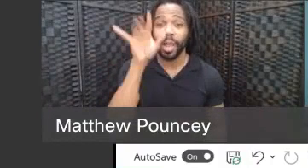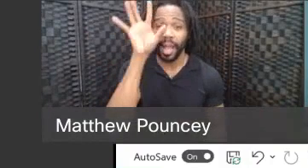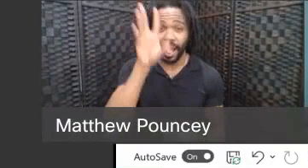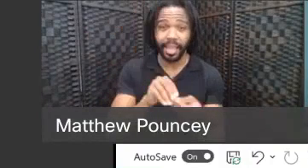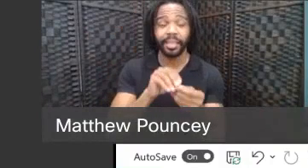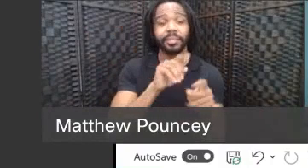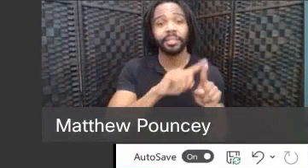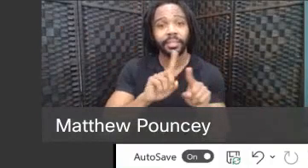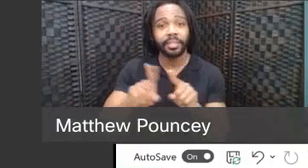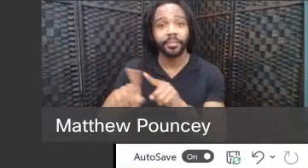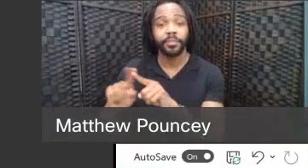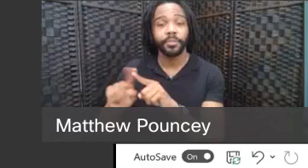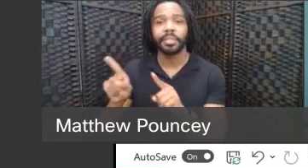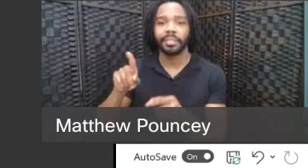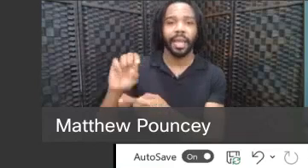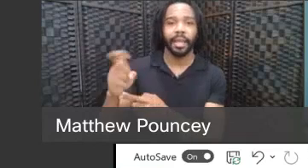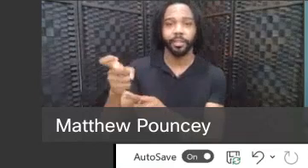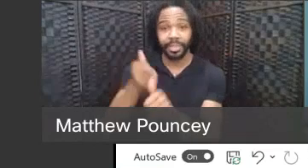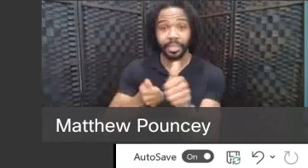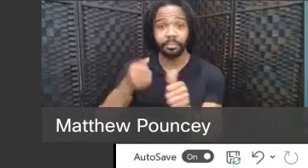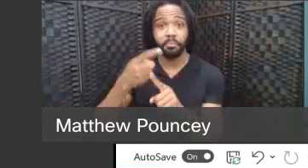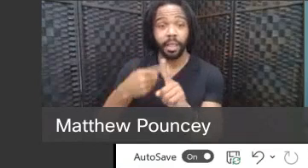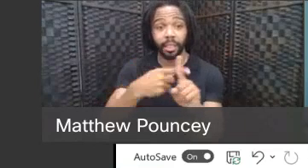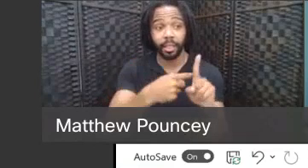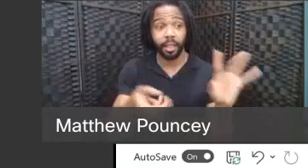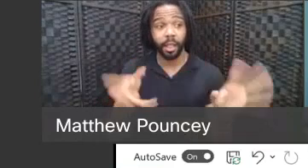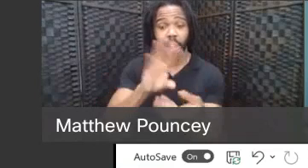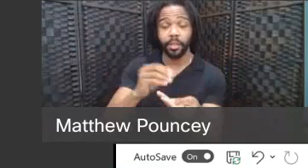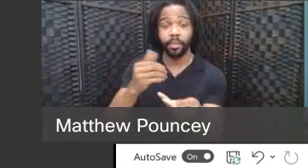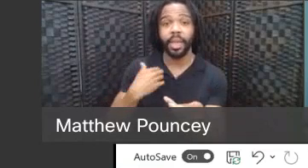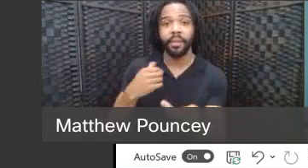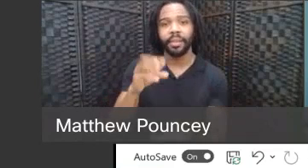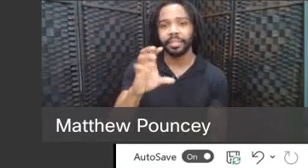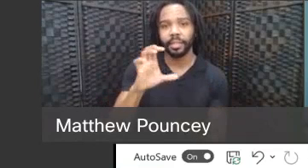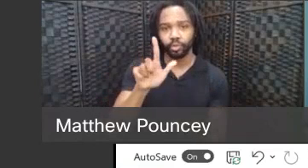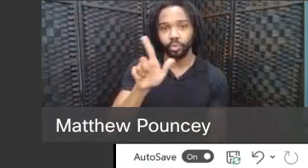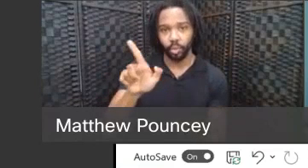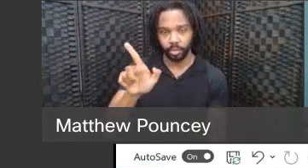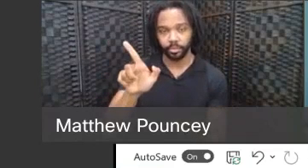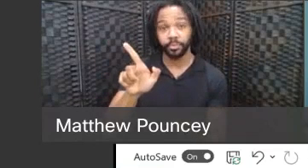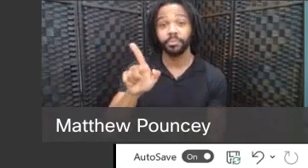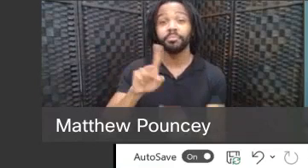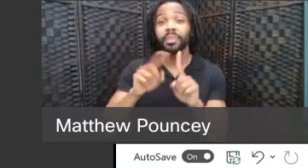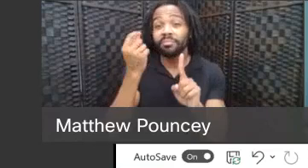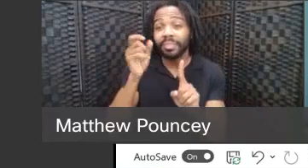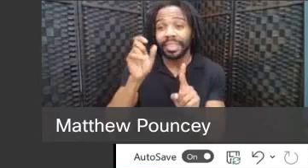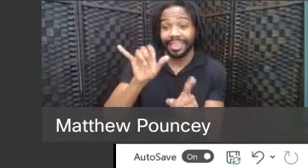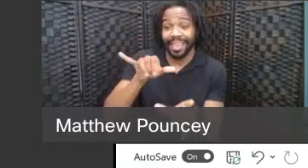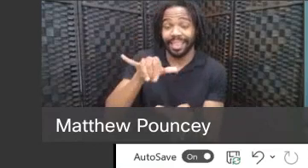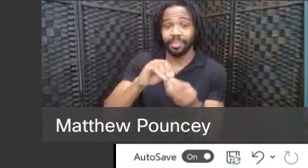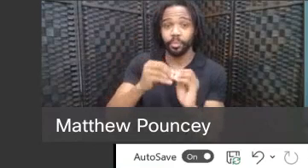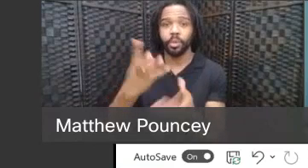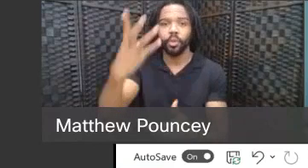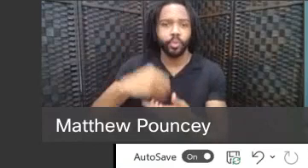different diagnoses per month, you come up with a total of 621. But that includes 17